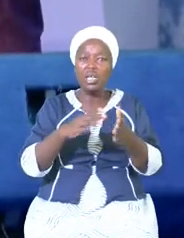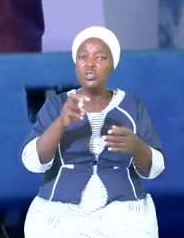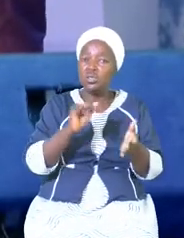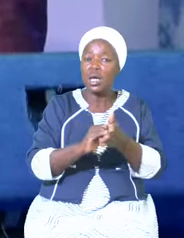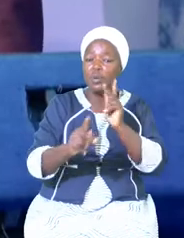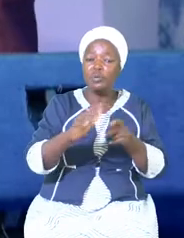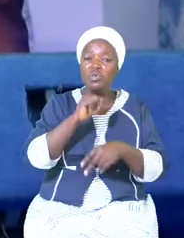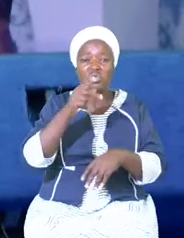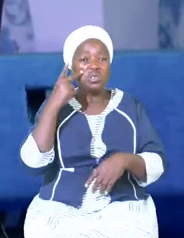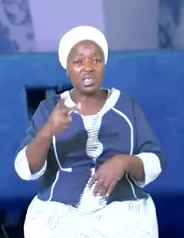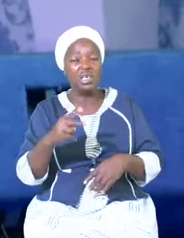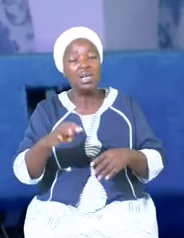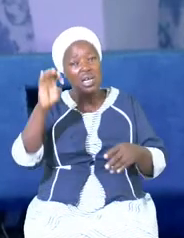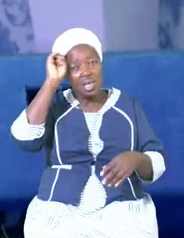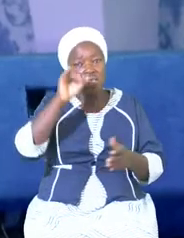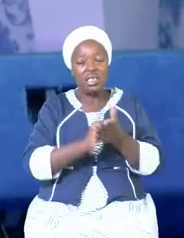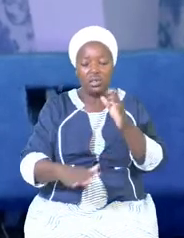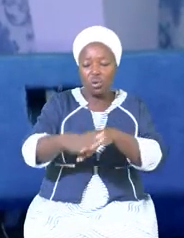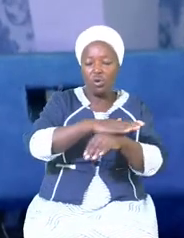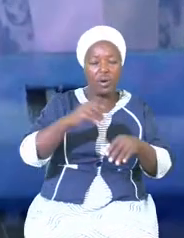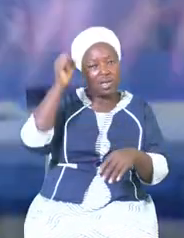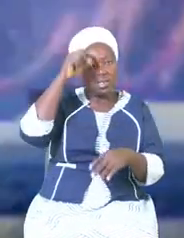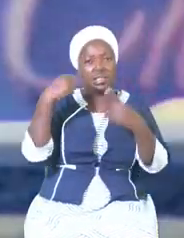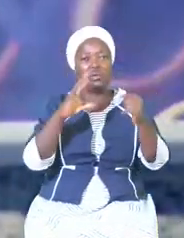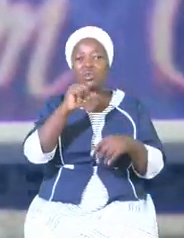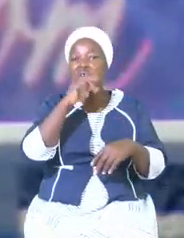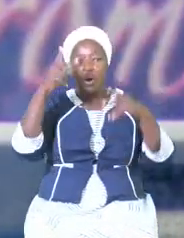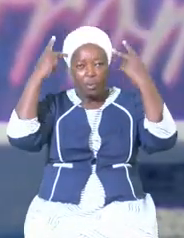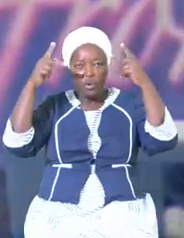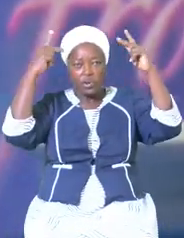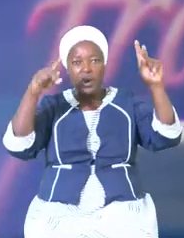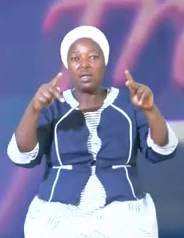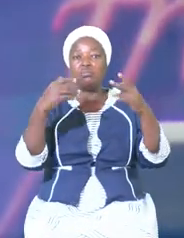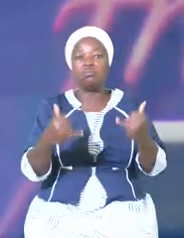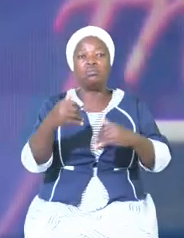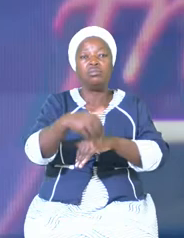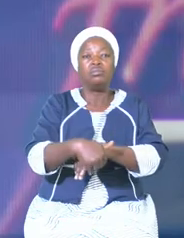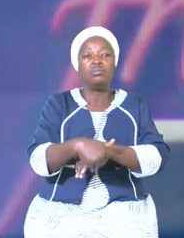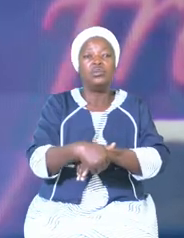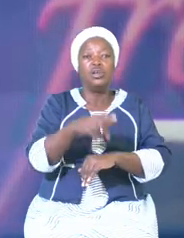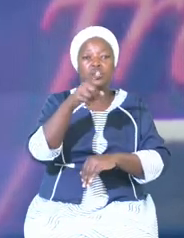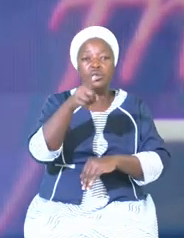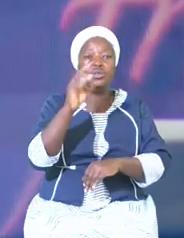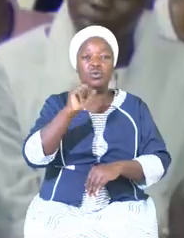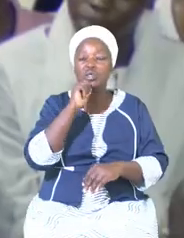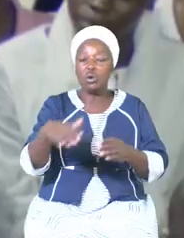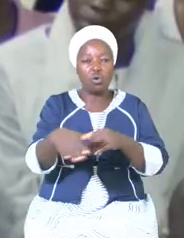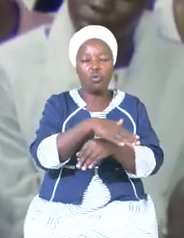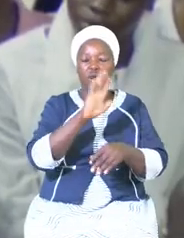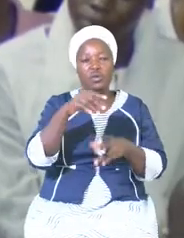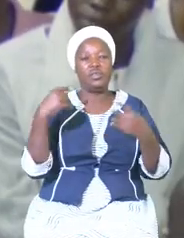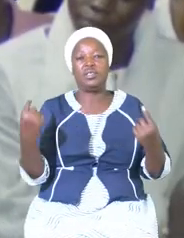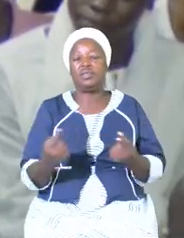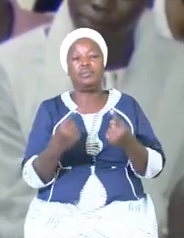that covereth a sin shall not prosper. Tonight, you will not cover your sin.